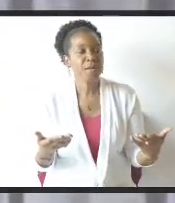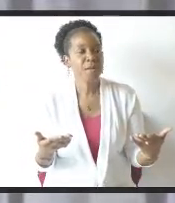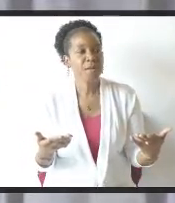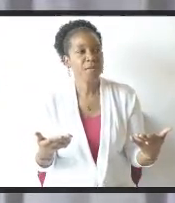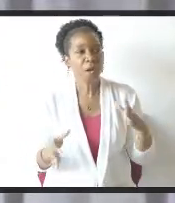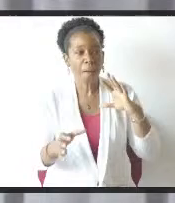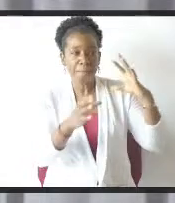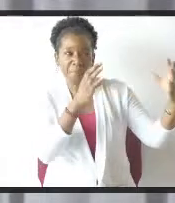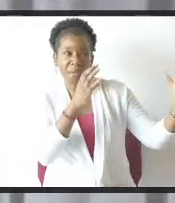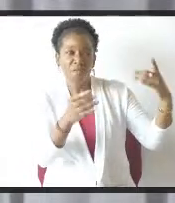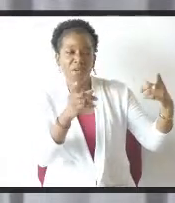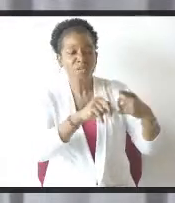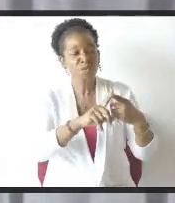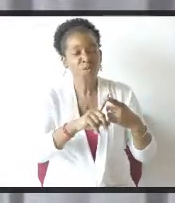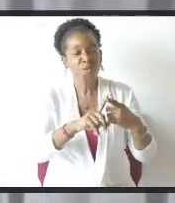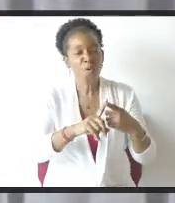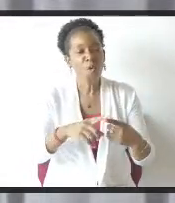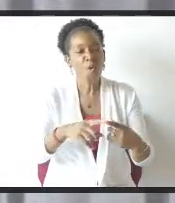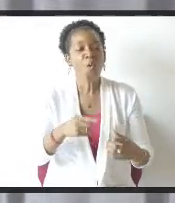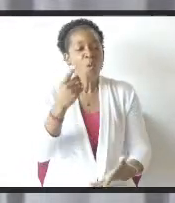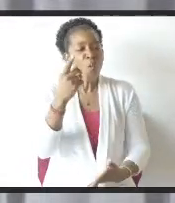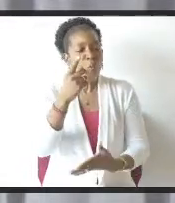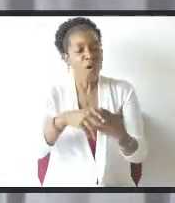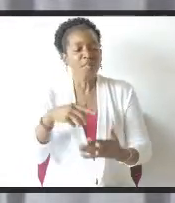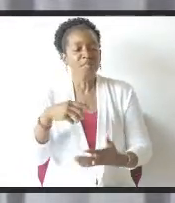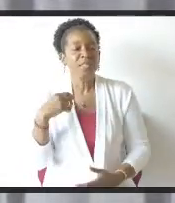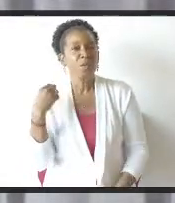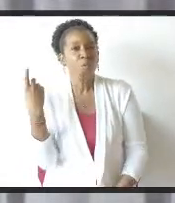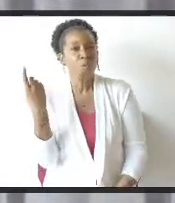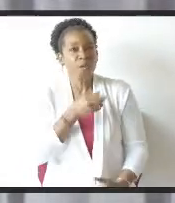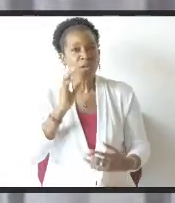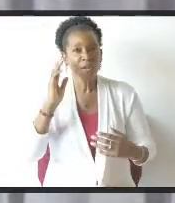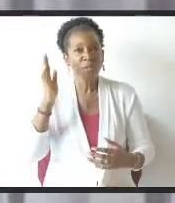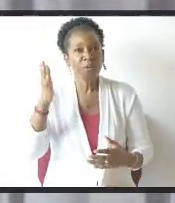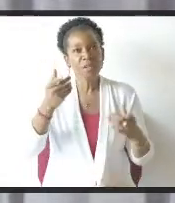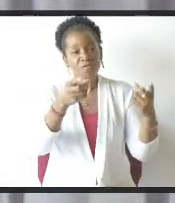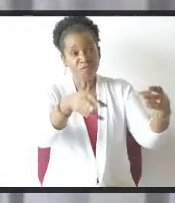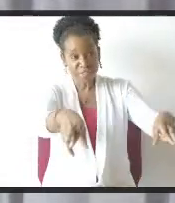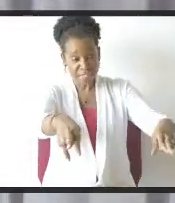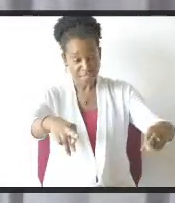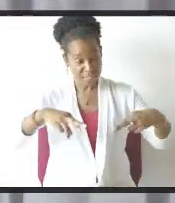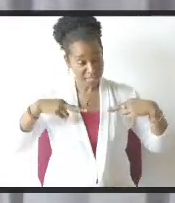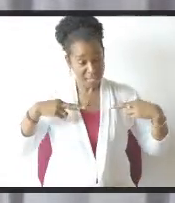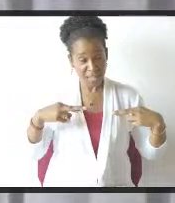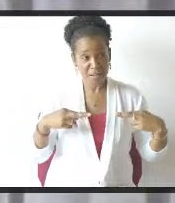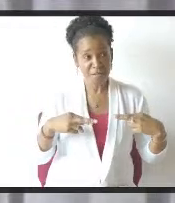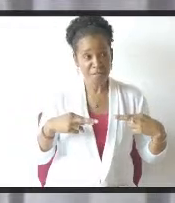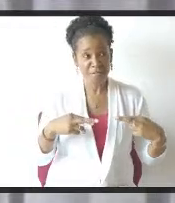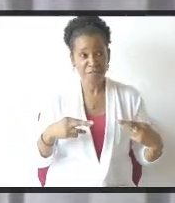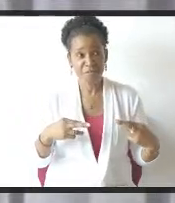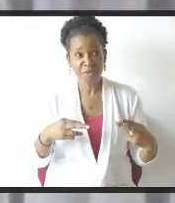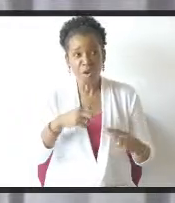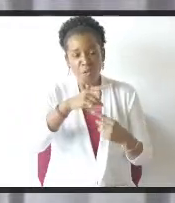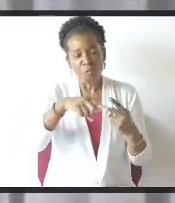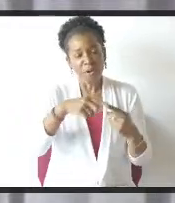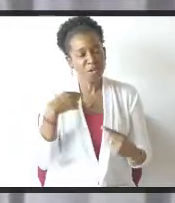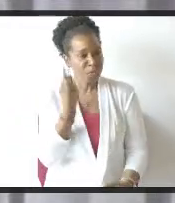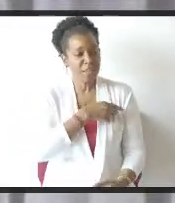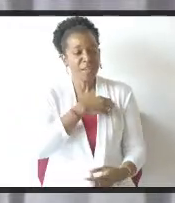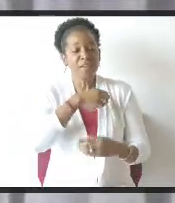with the reward awaiting the successful athlete or